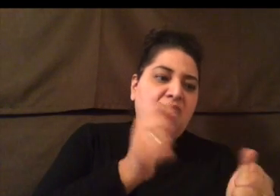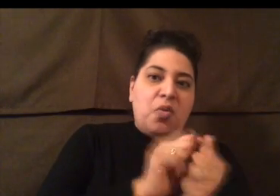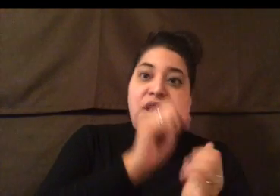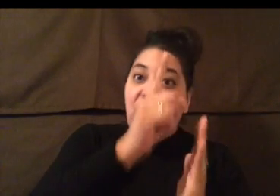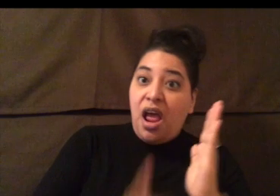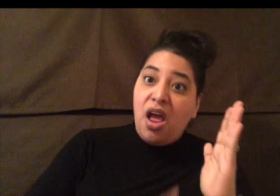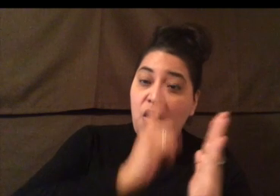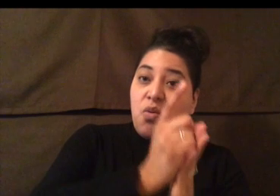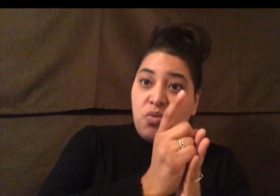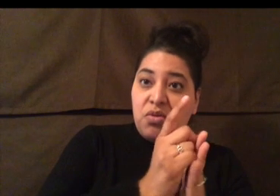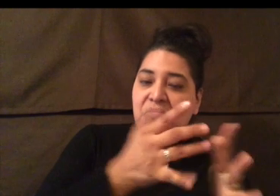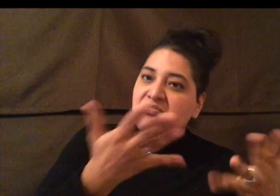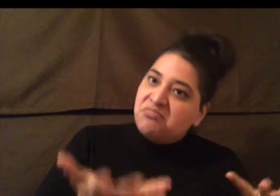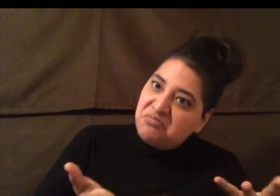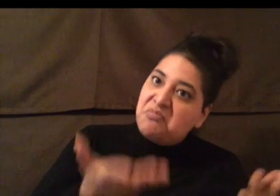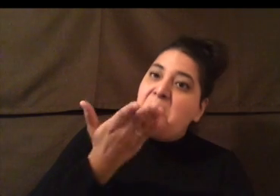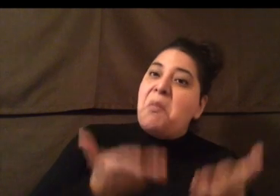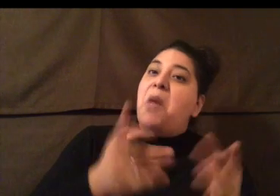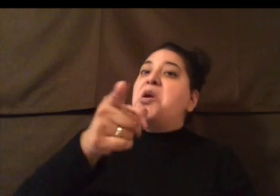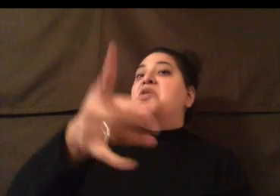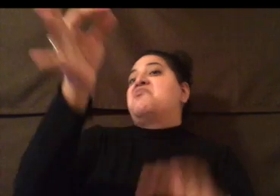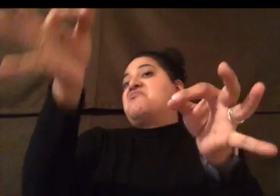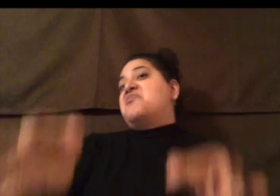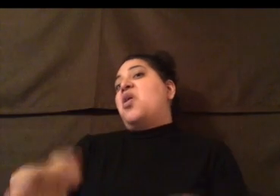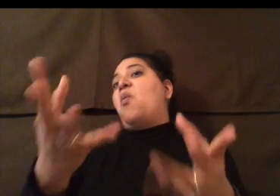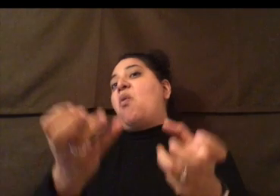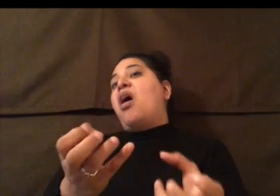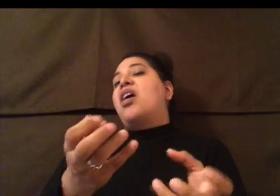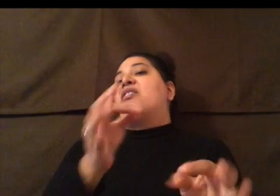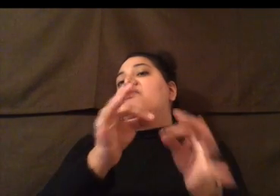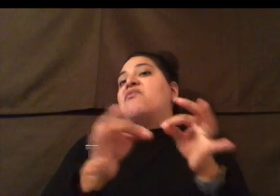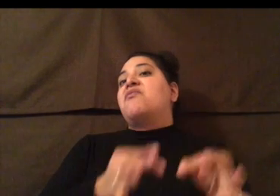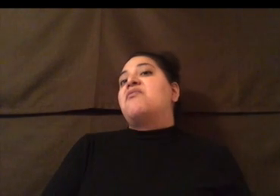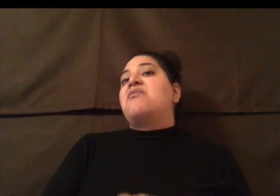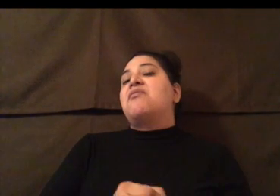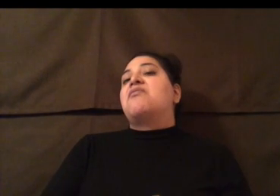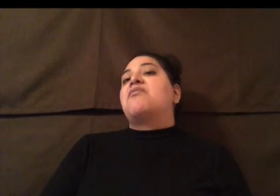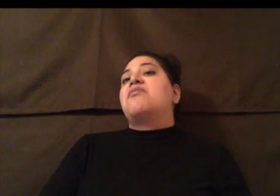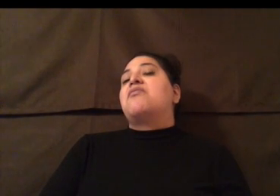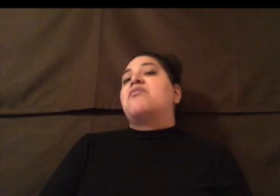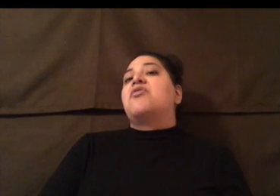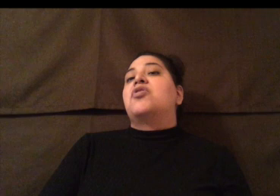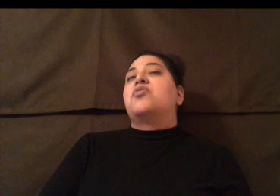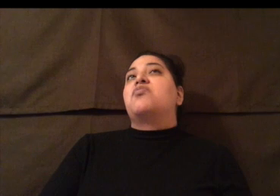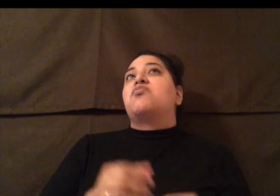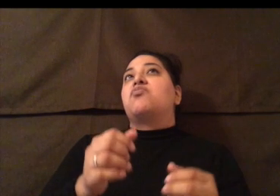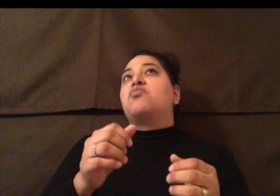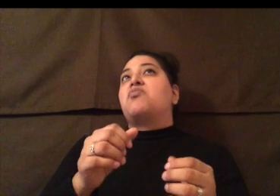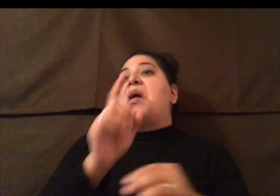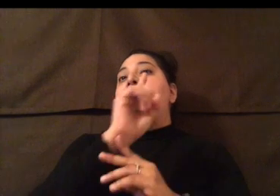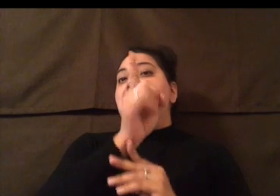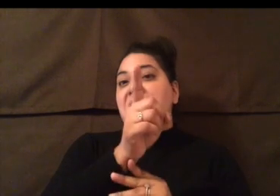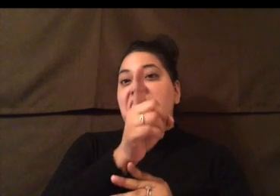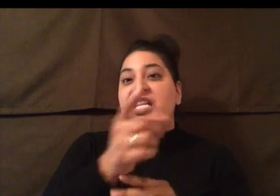differently. So maybe your number line is going to look a little bit different. Maybe instead of